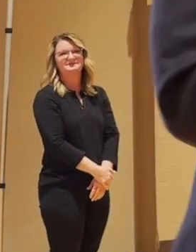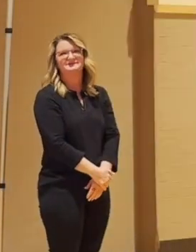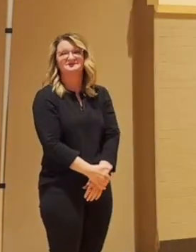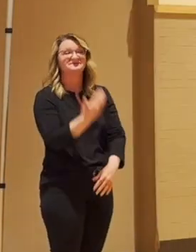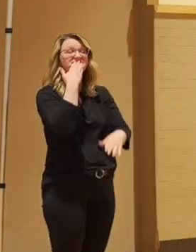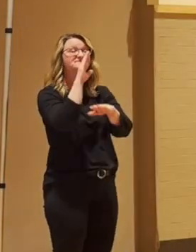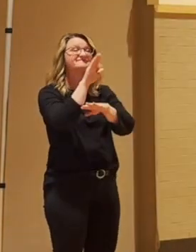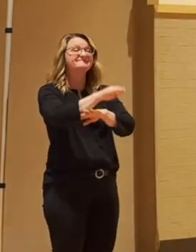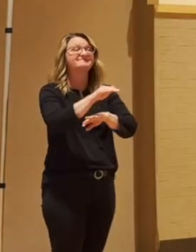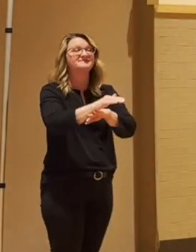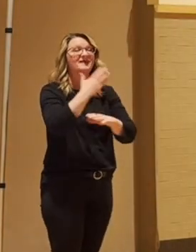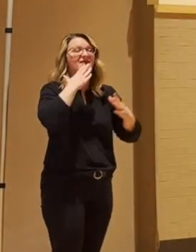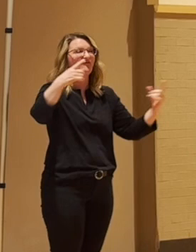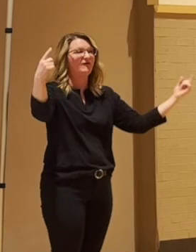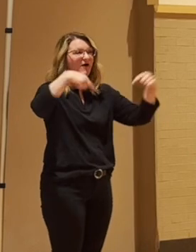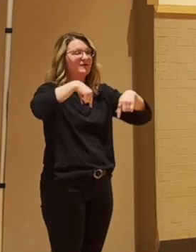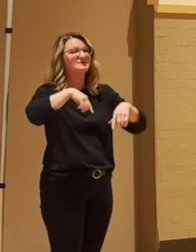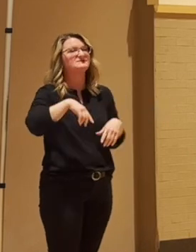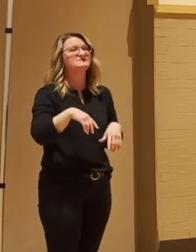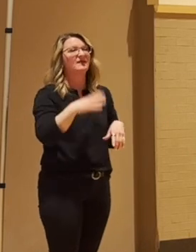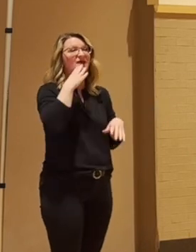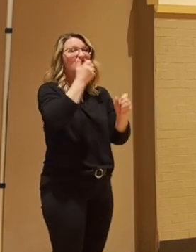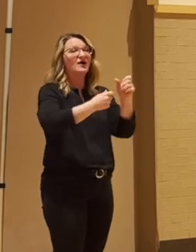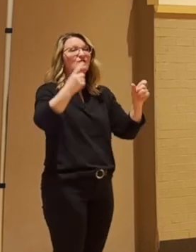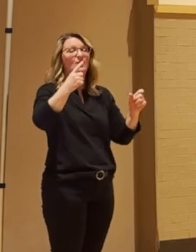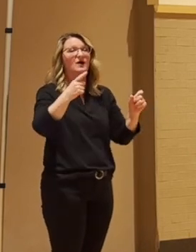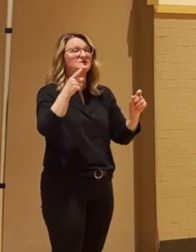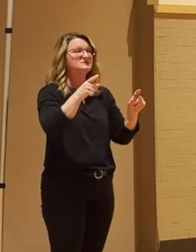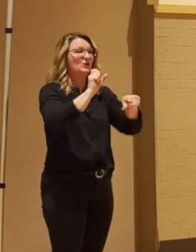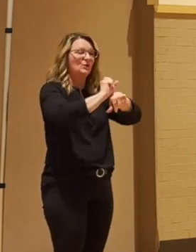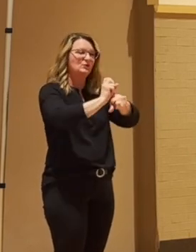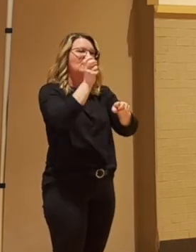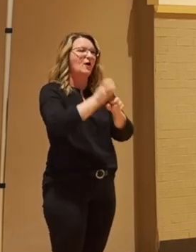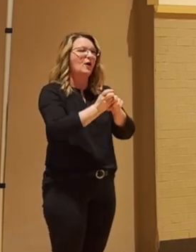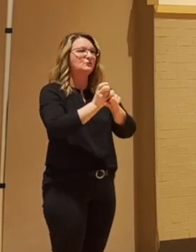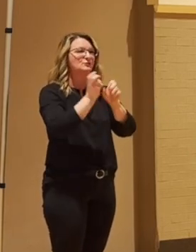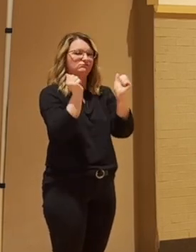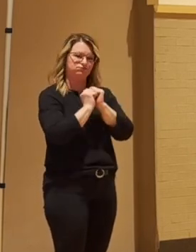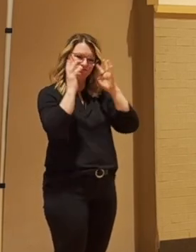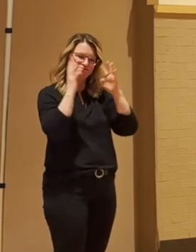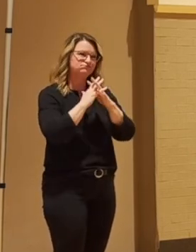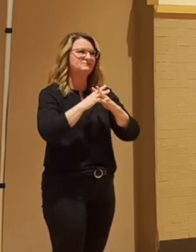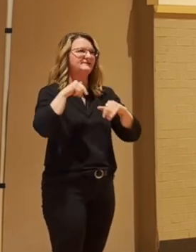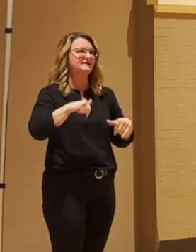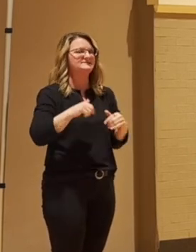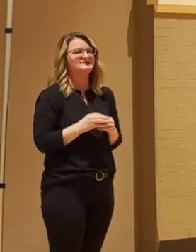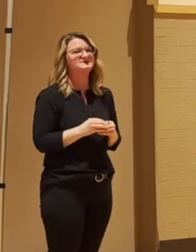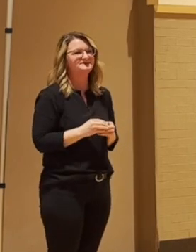Good evening. Thank you for coming out. Thank you for everyone who has worked hard to get this put together.